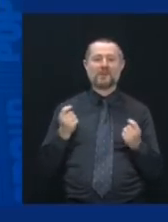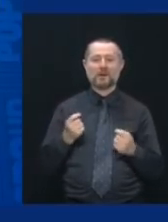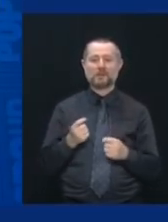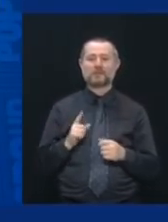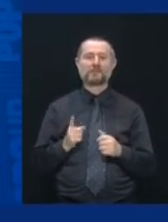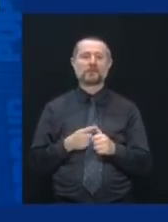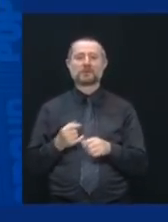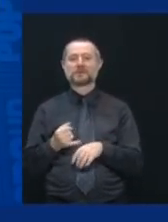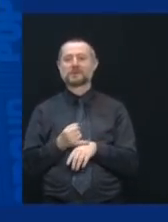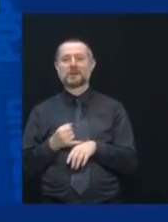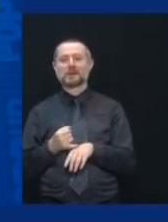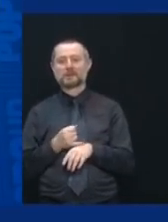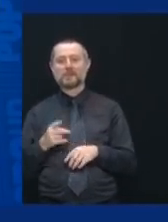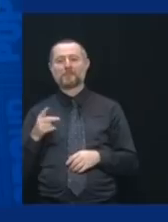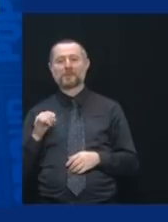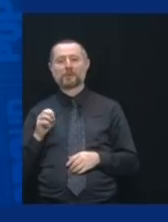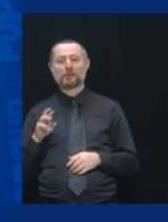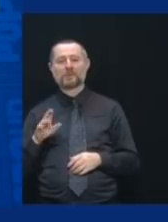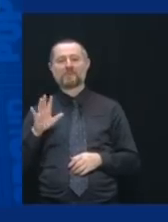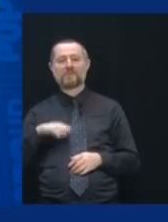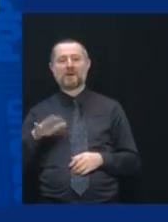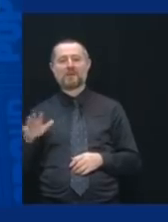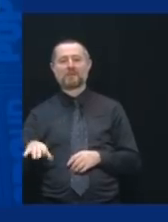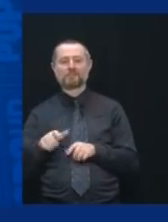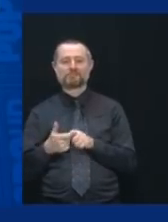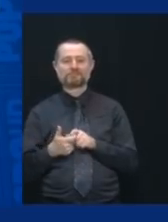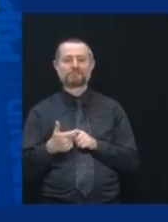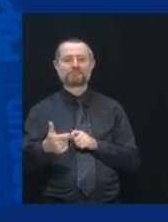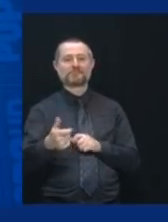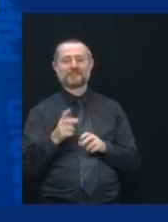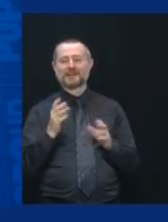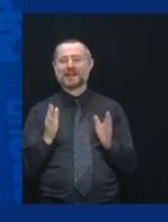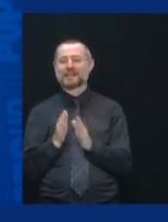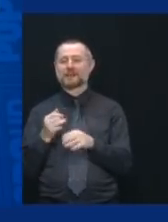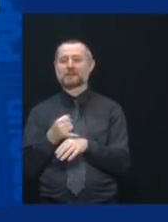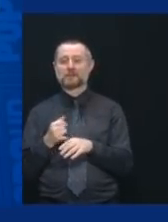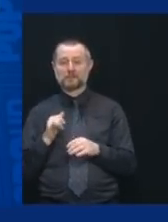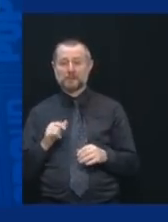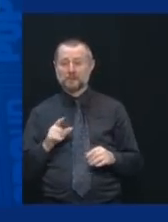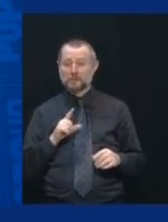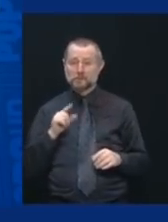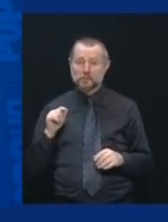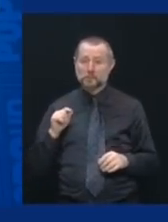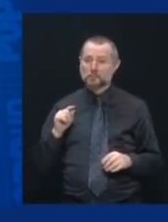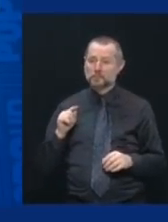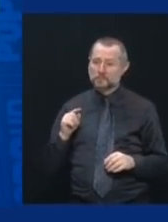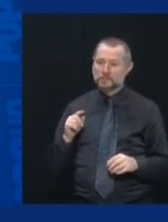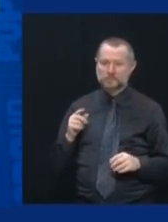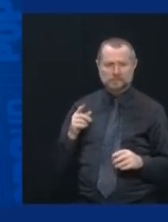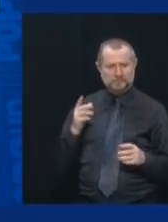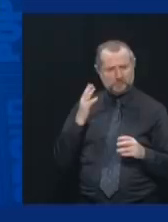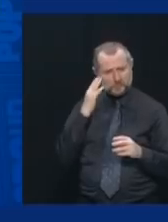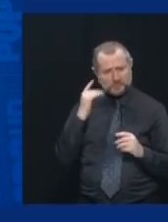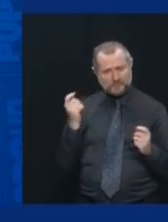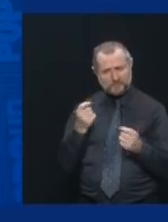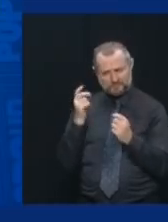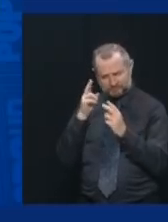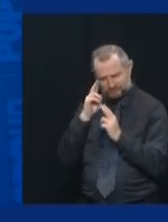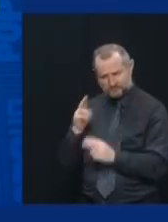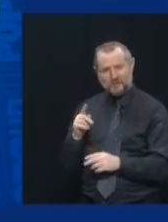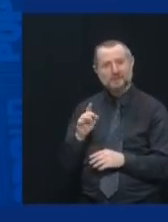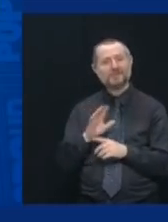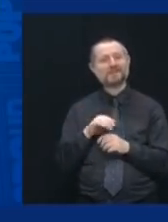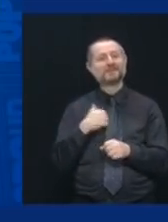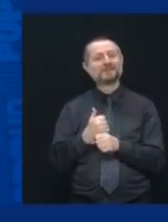This is deja vu. 20th anniversary of Tribeca. Tribeca started in New York City